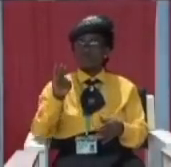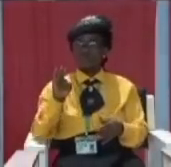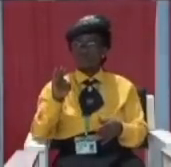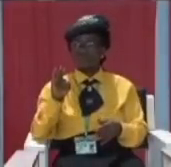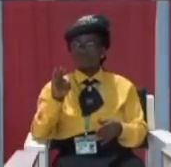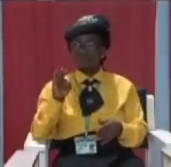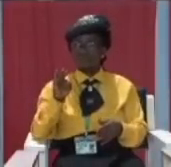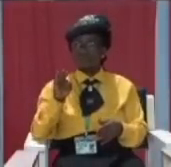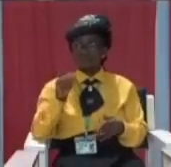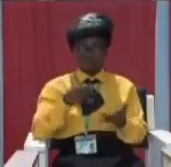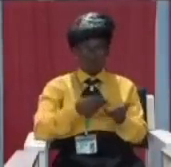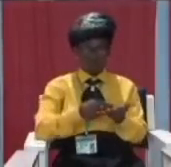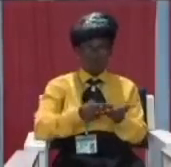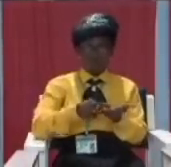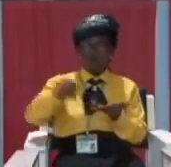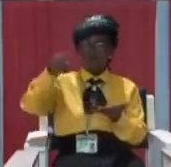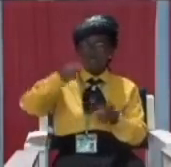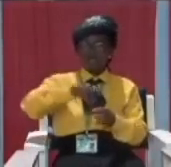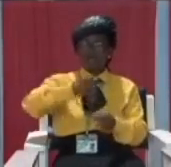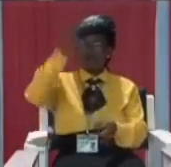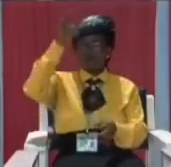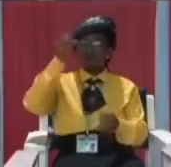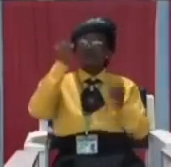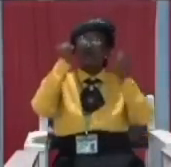Holy Ghost power.